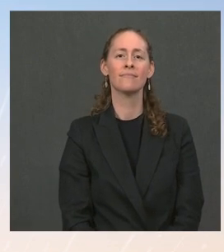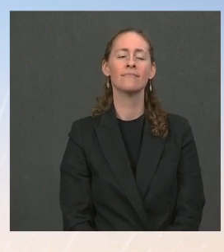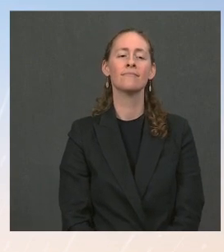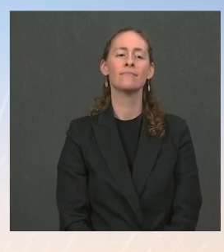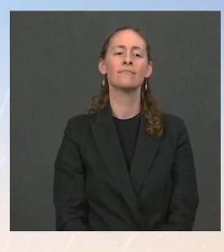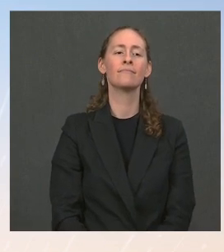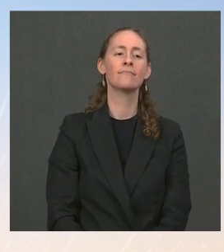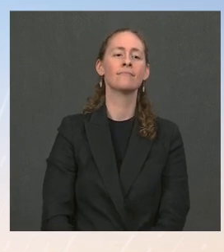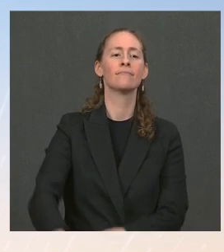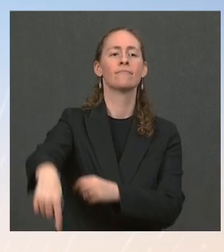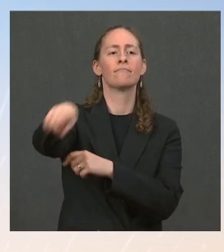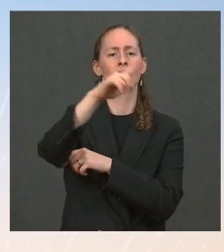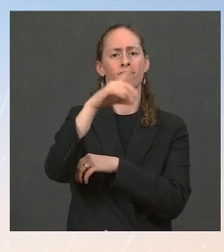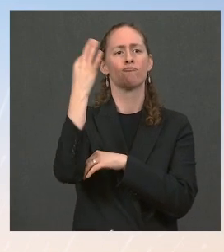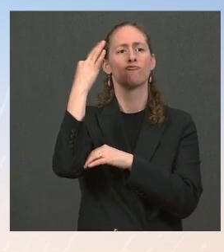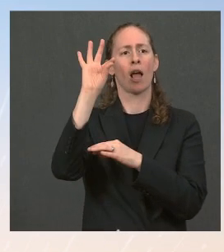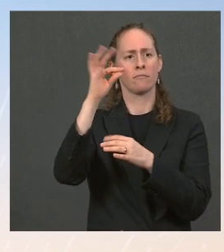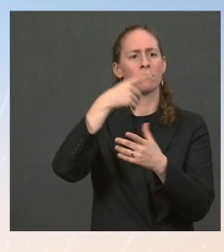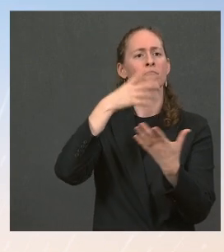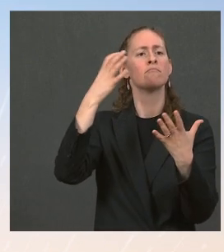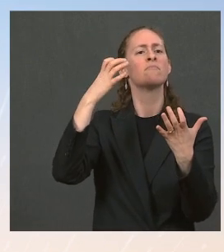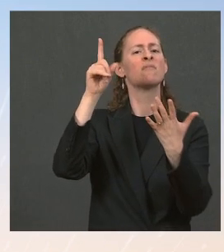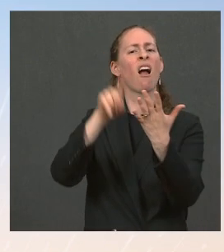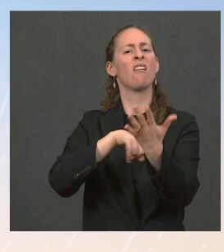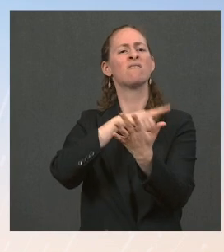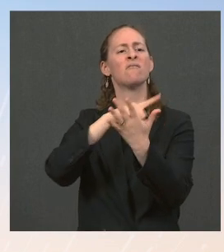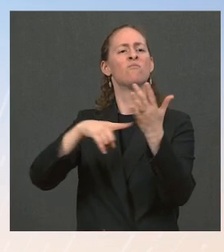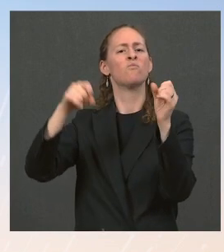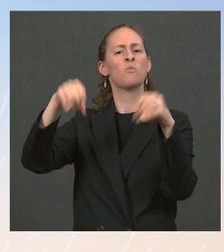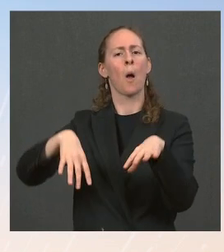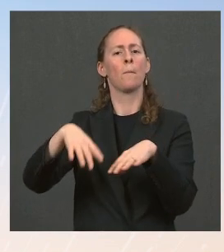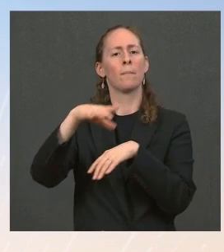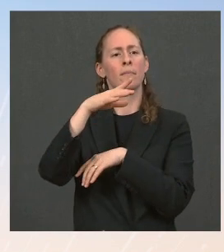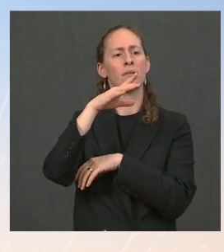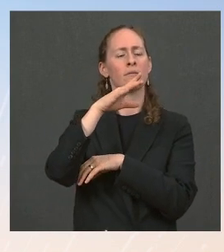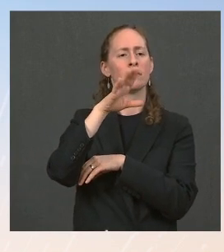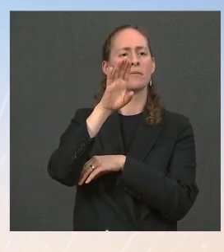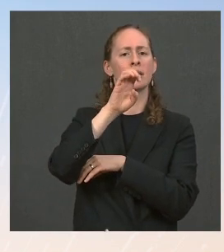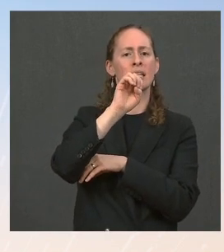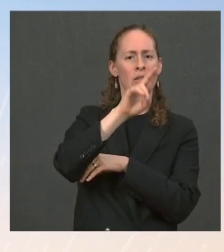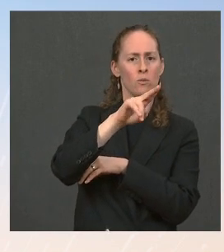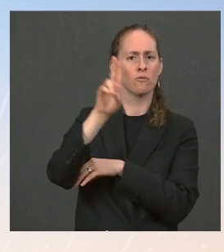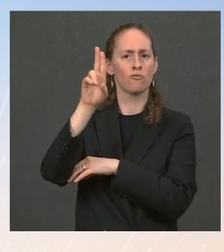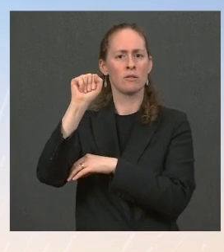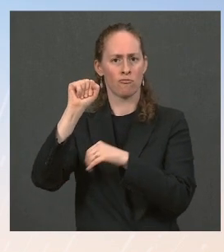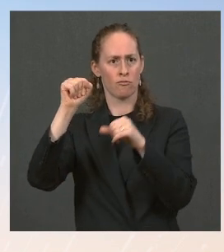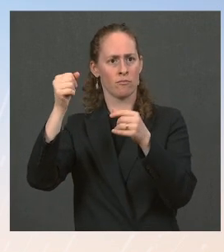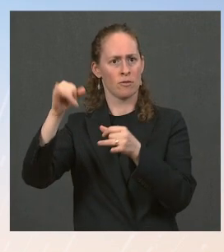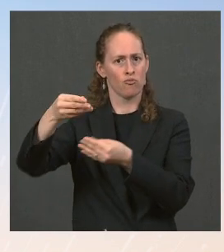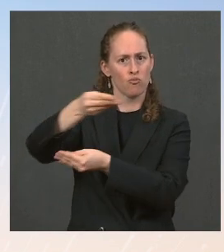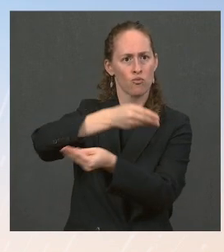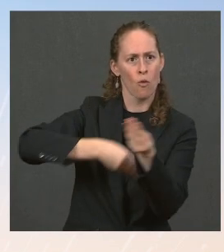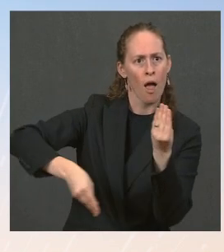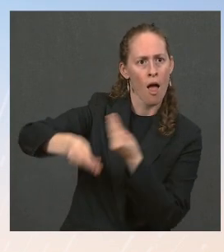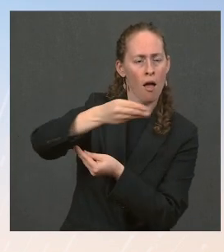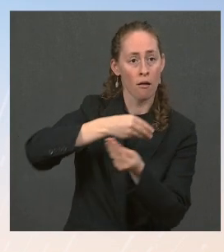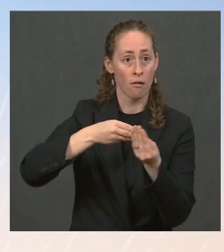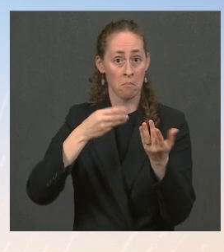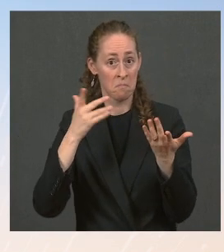of the EU-US trade and tech summit in Pittsburgh next week. Mm-hmm. After the phone call today, do you expect that to go